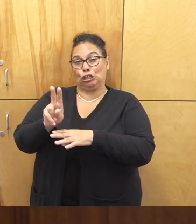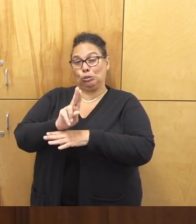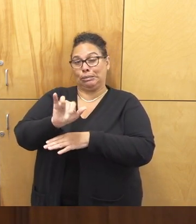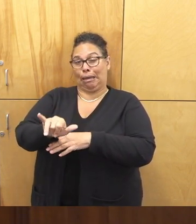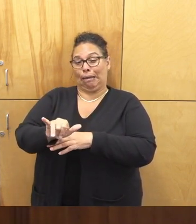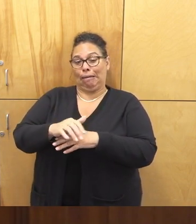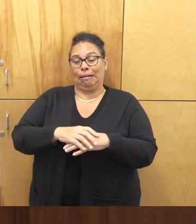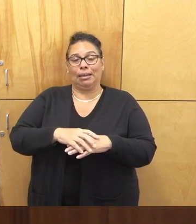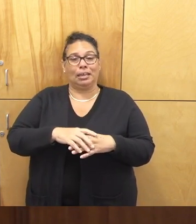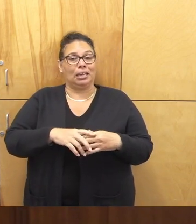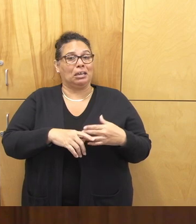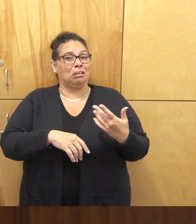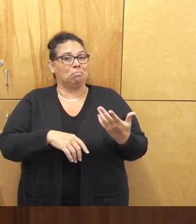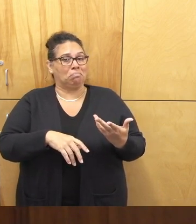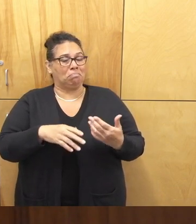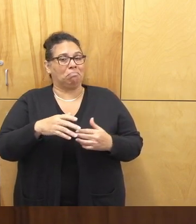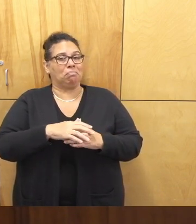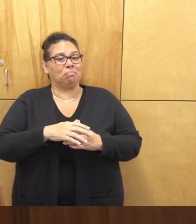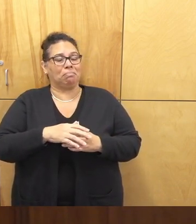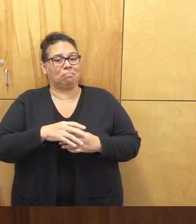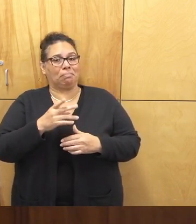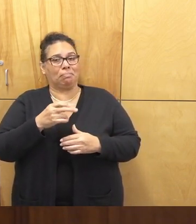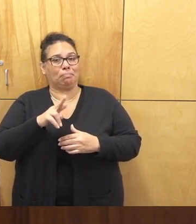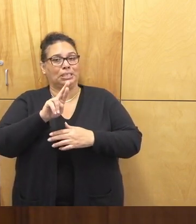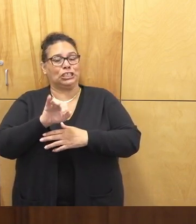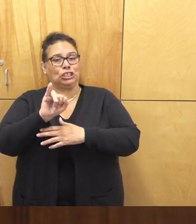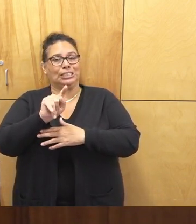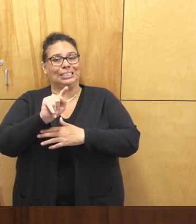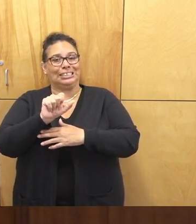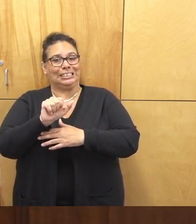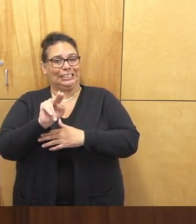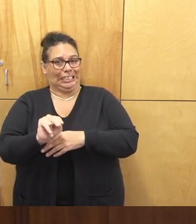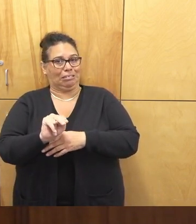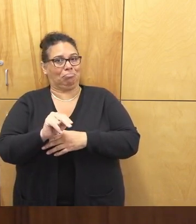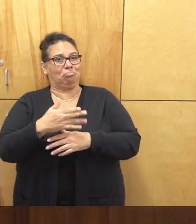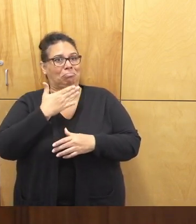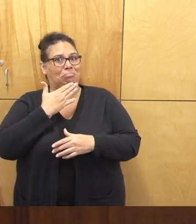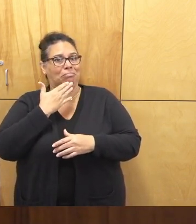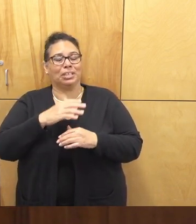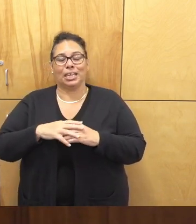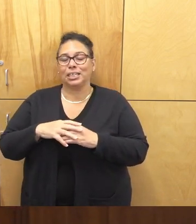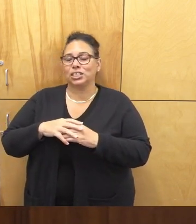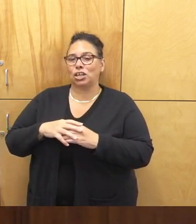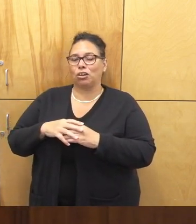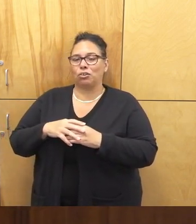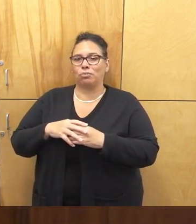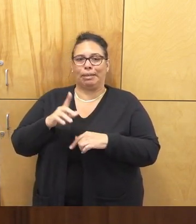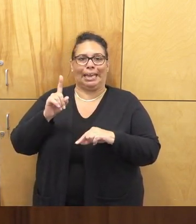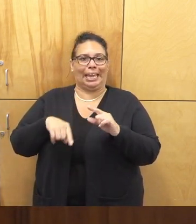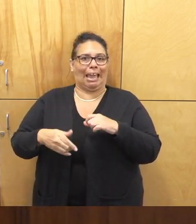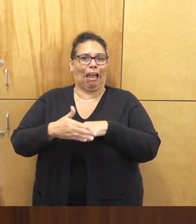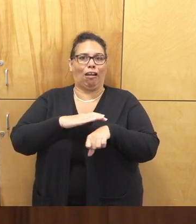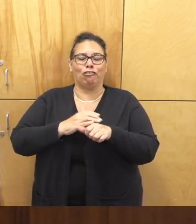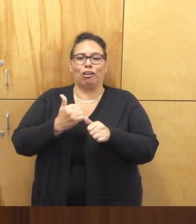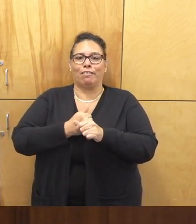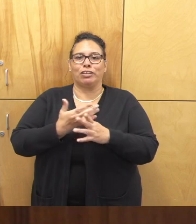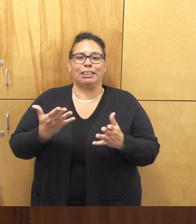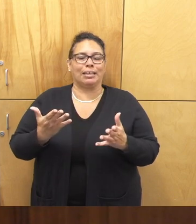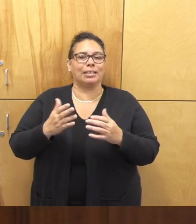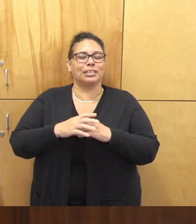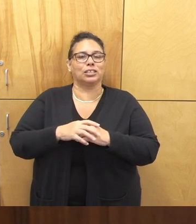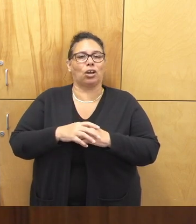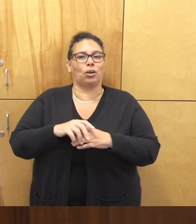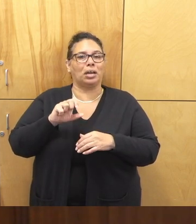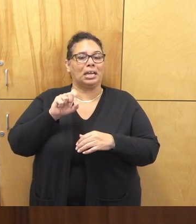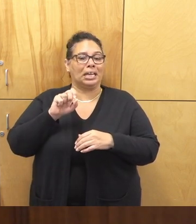gave you props on it. Ms. Cano on our board newsletter. So just, I can't cover everything in a board report. So if